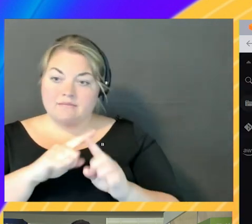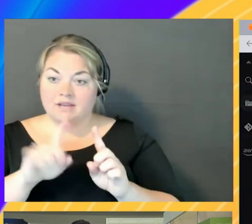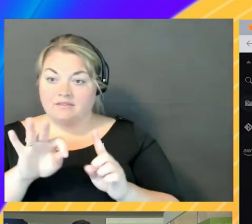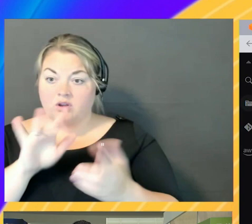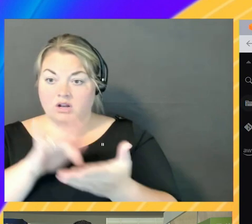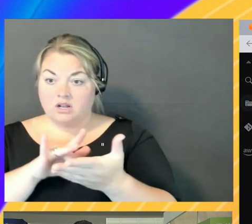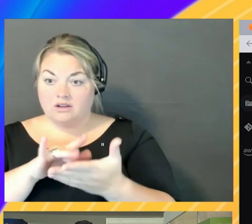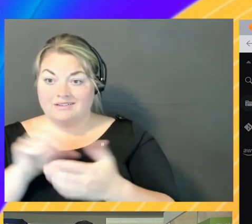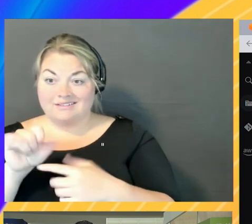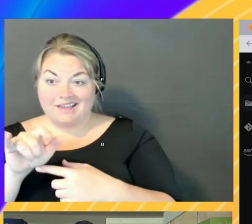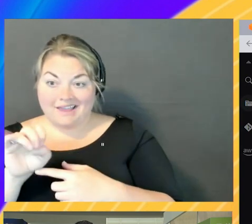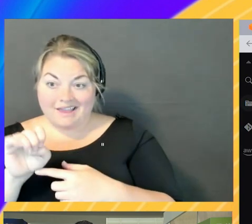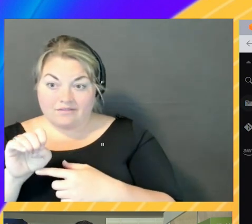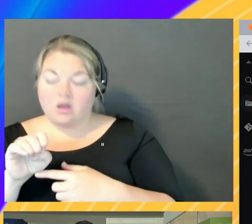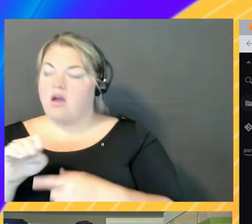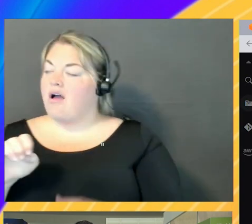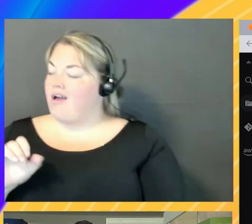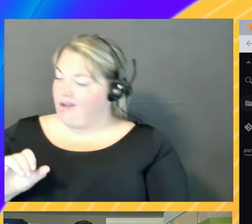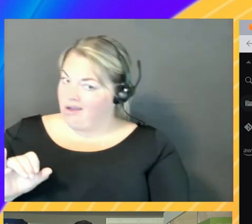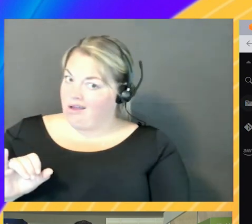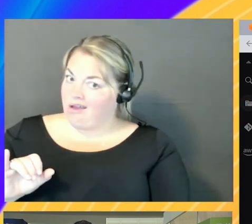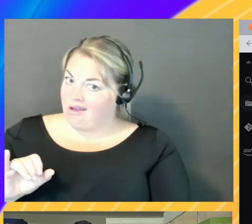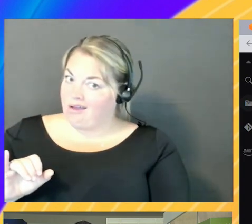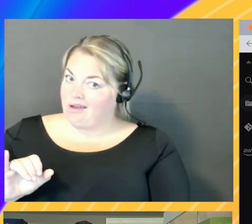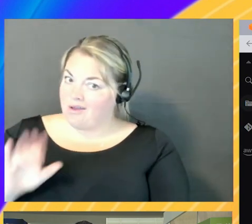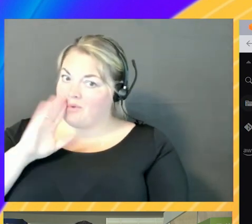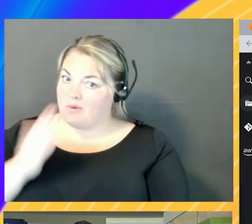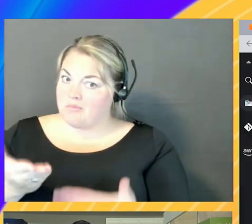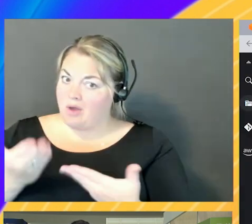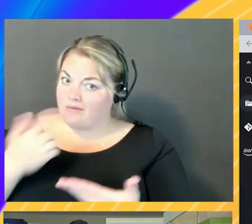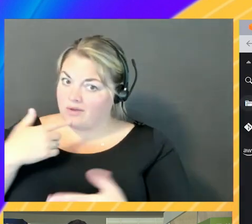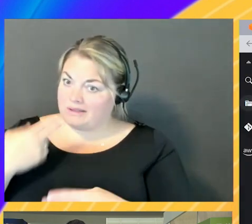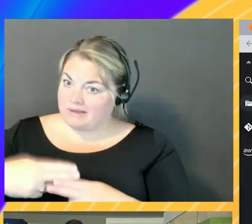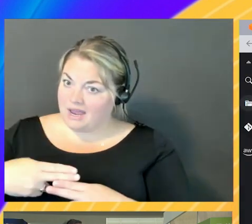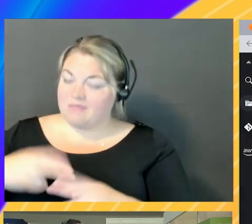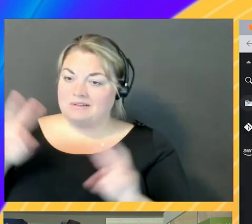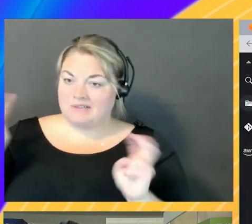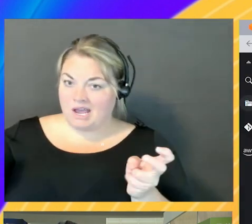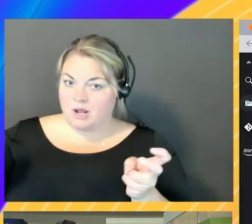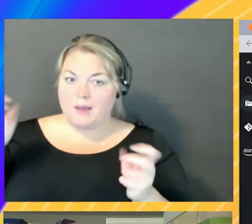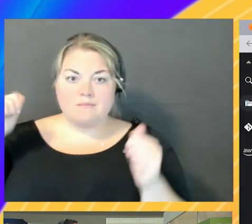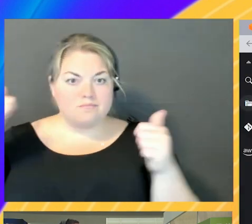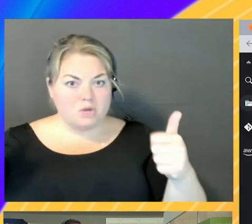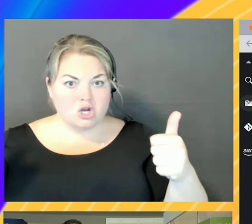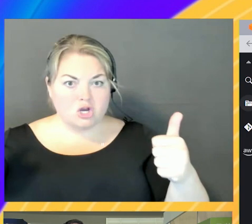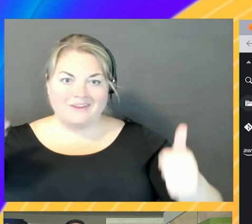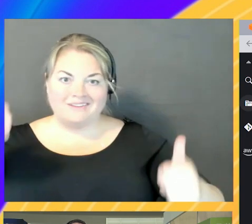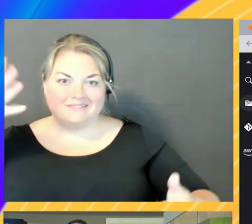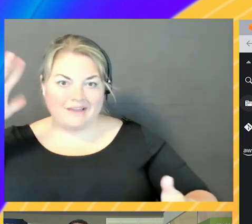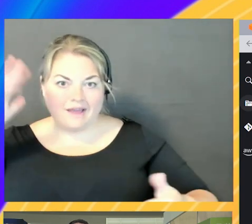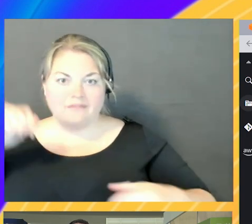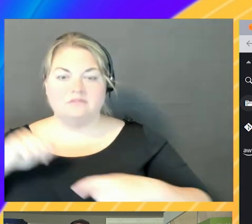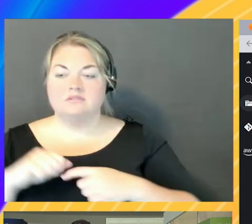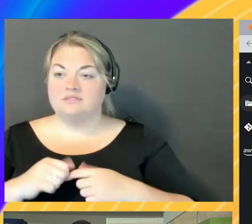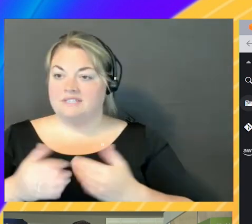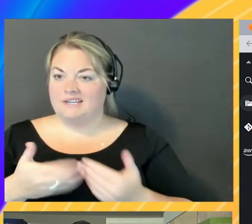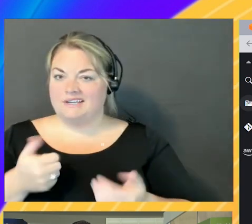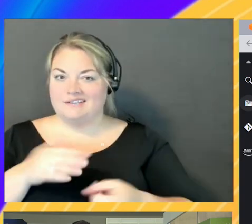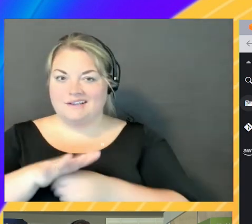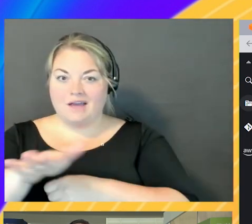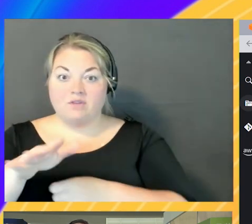Then okay. It'll so prompt right you here, for a file untitled, boom, and done. Hey, look at that. There we go. Easy enough. You're learning something